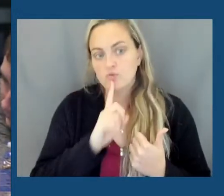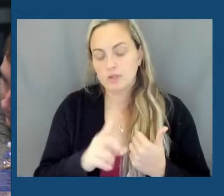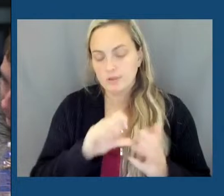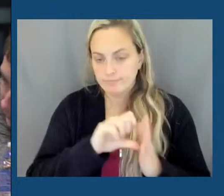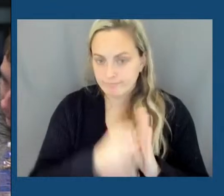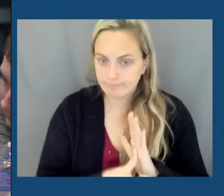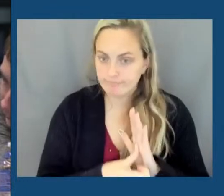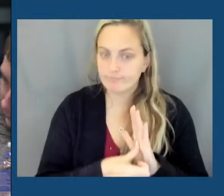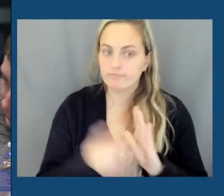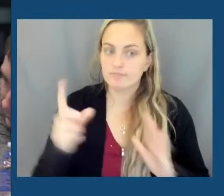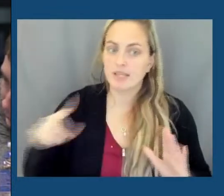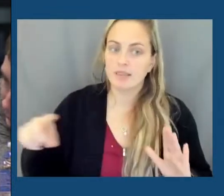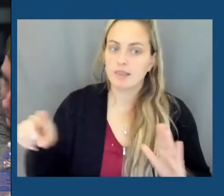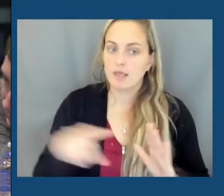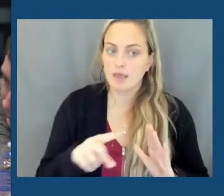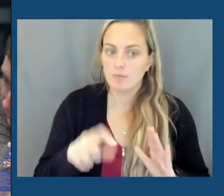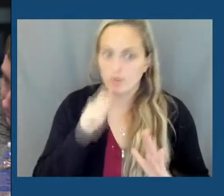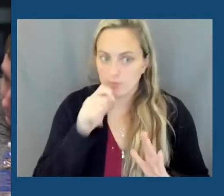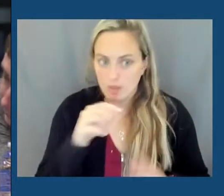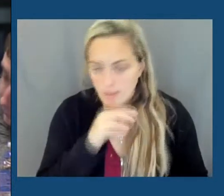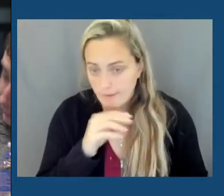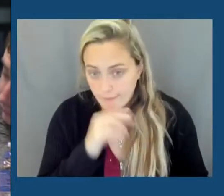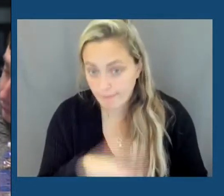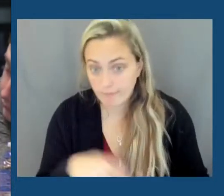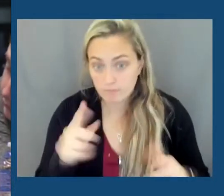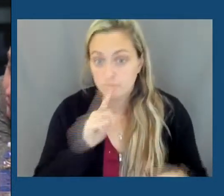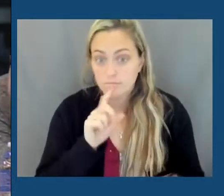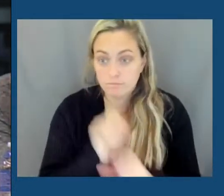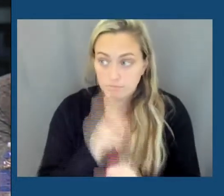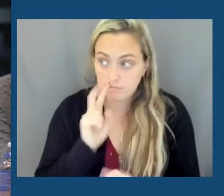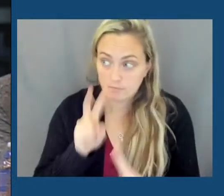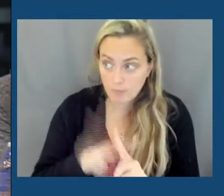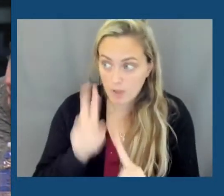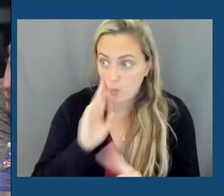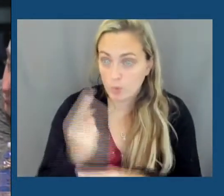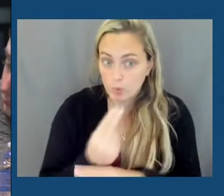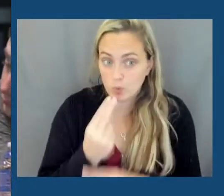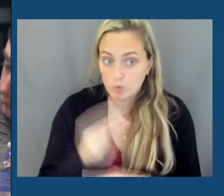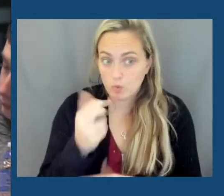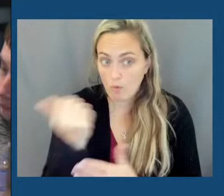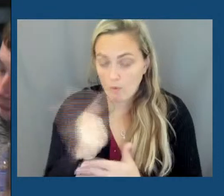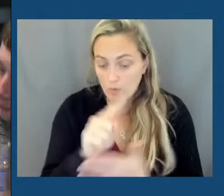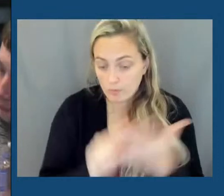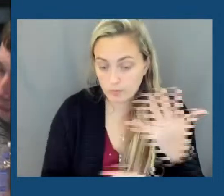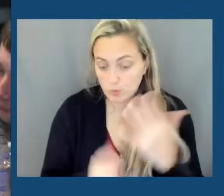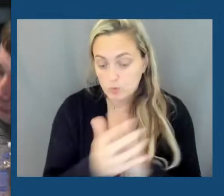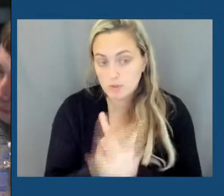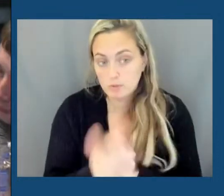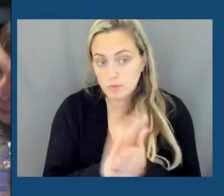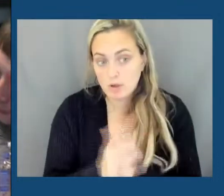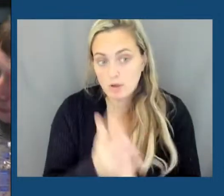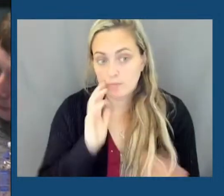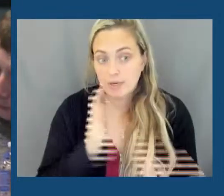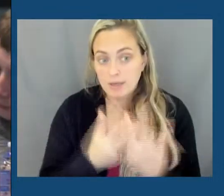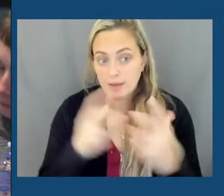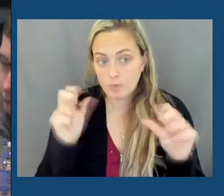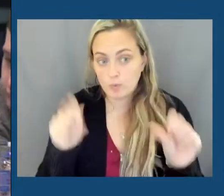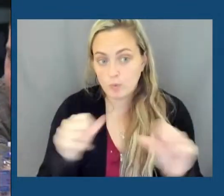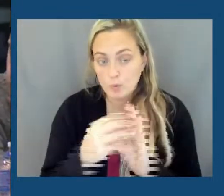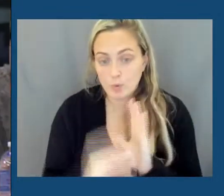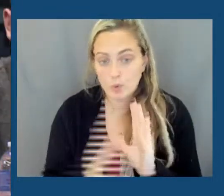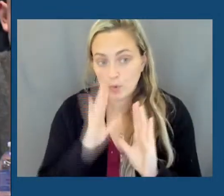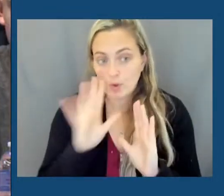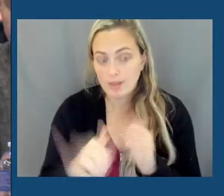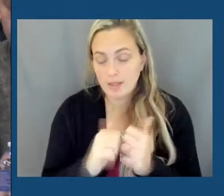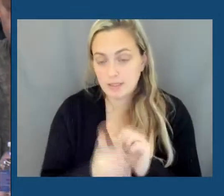to them that I'm not lying. I'm not a liar. This is the truth. You're going to use all of these things to become an adaptable learner. And that's how we